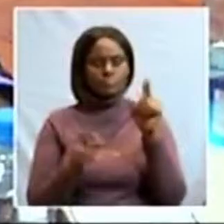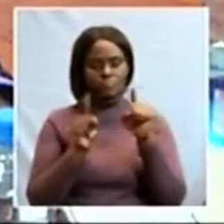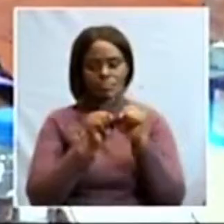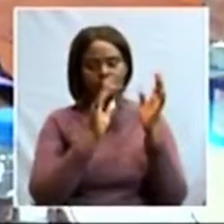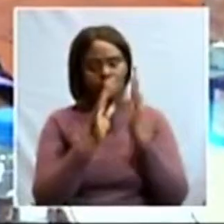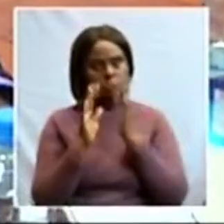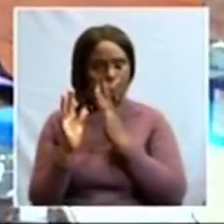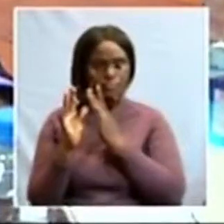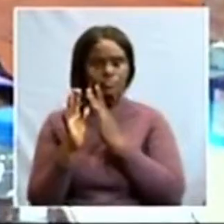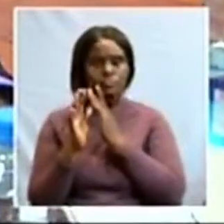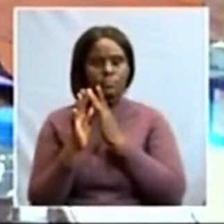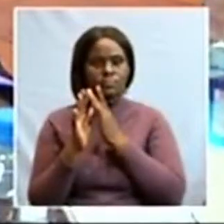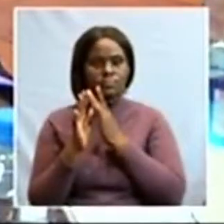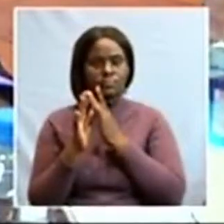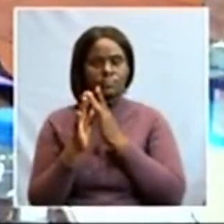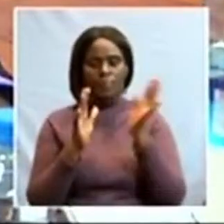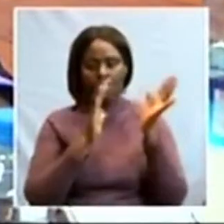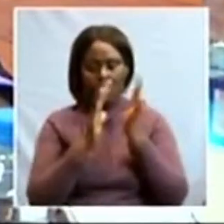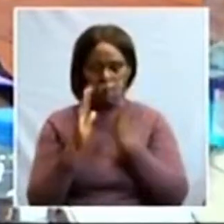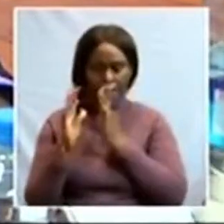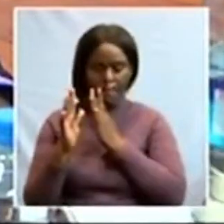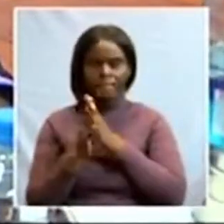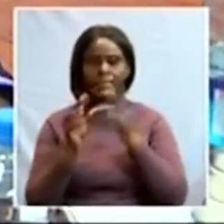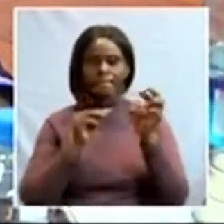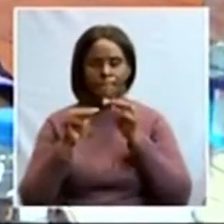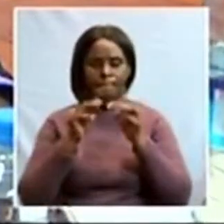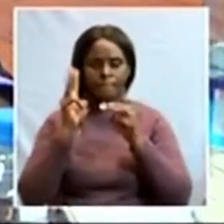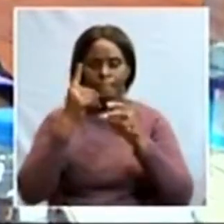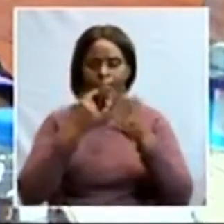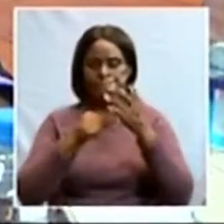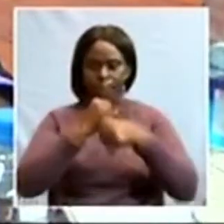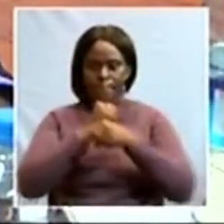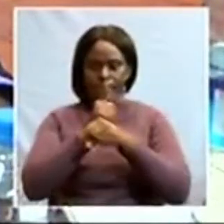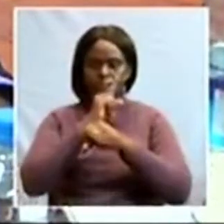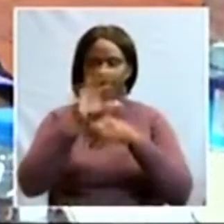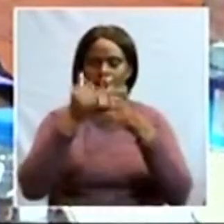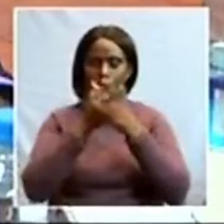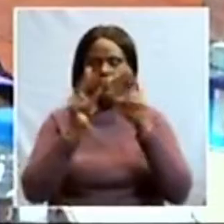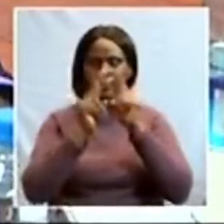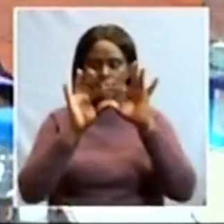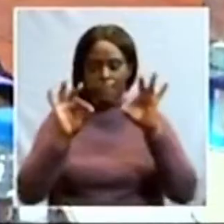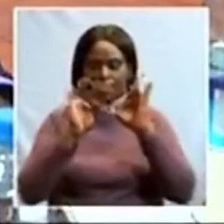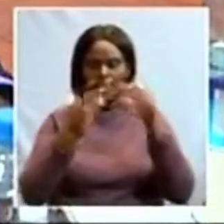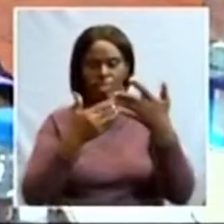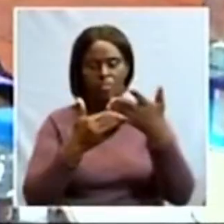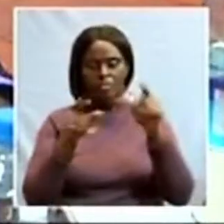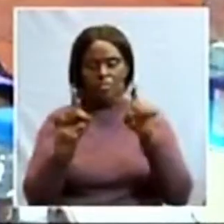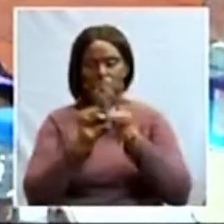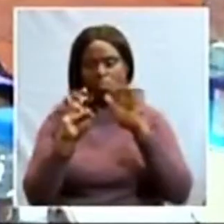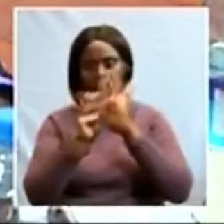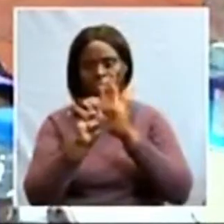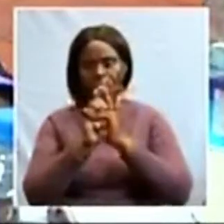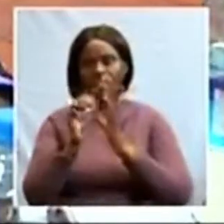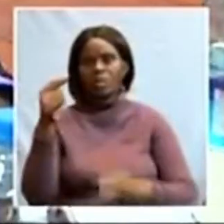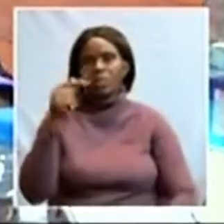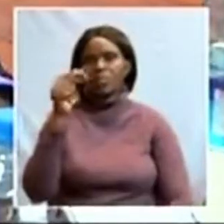Remedial measure. Management shall ensure that all necessary documents such as